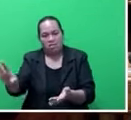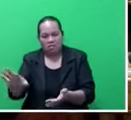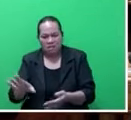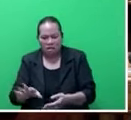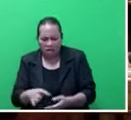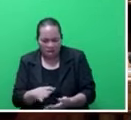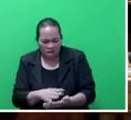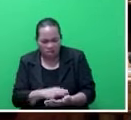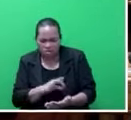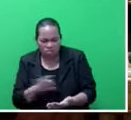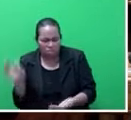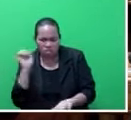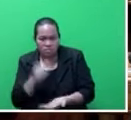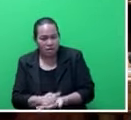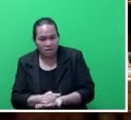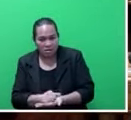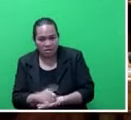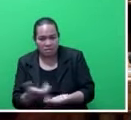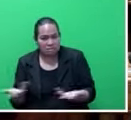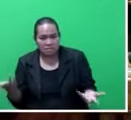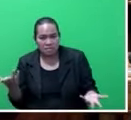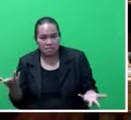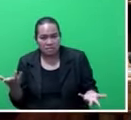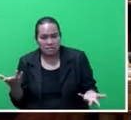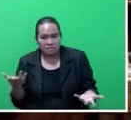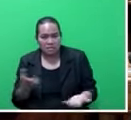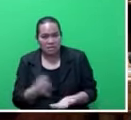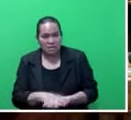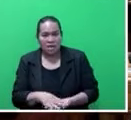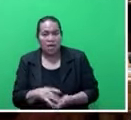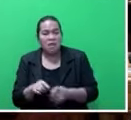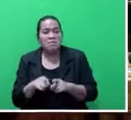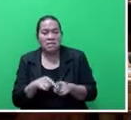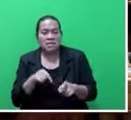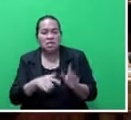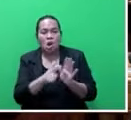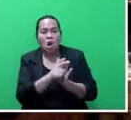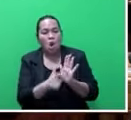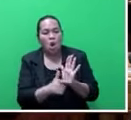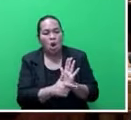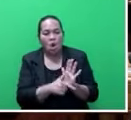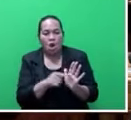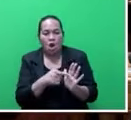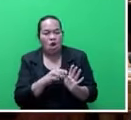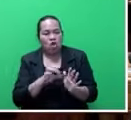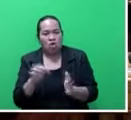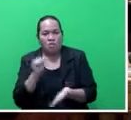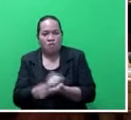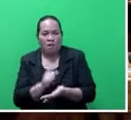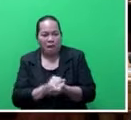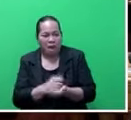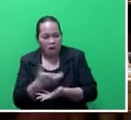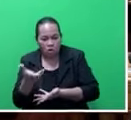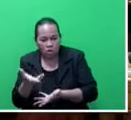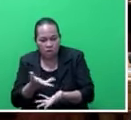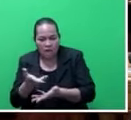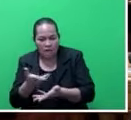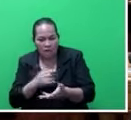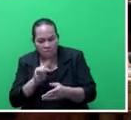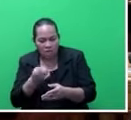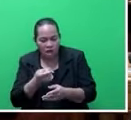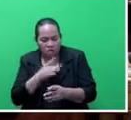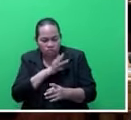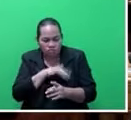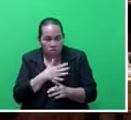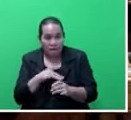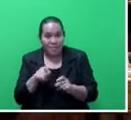It's inhuman. And it only tells me that this law has not been properly consulted. I'll just